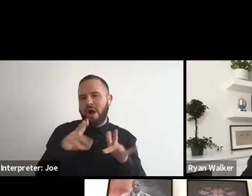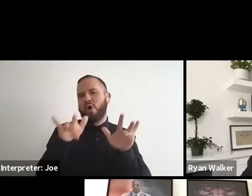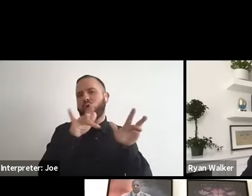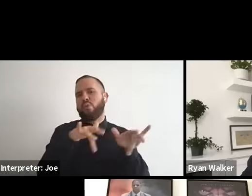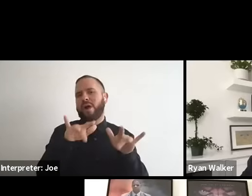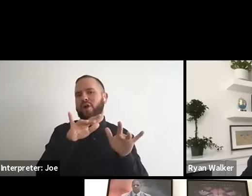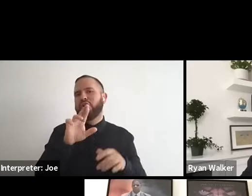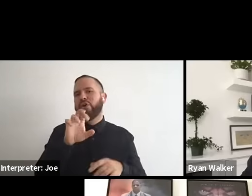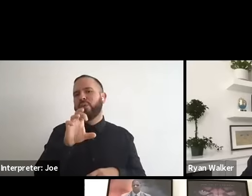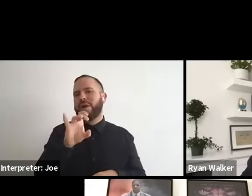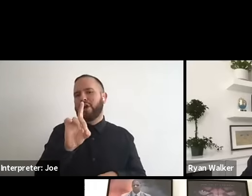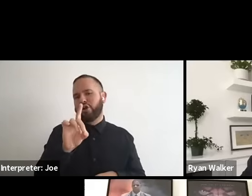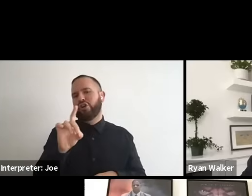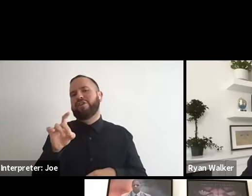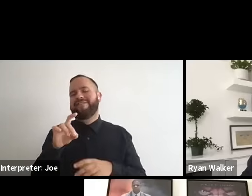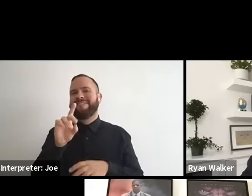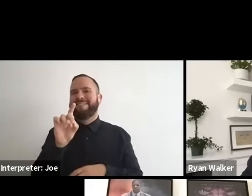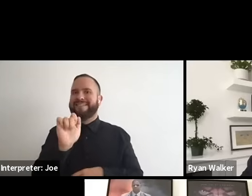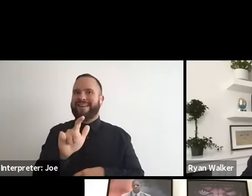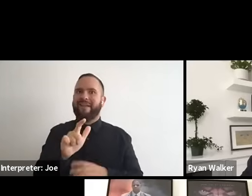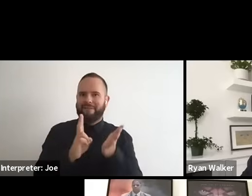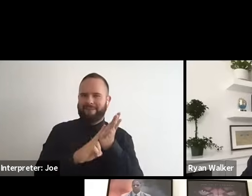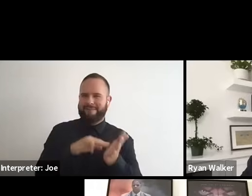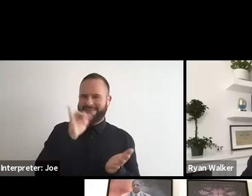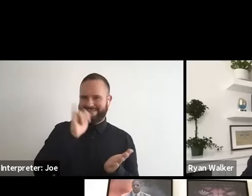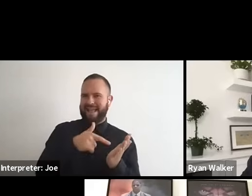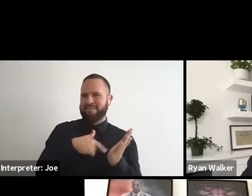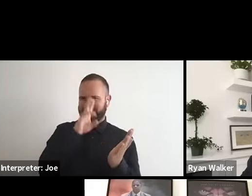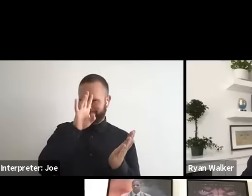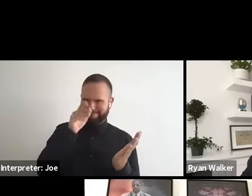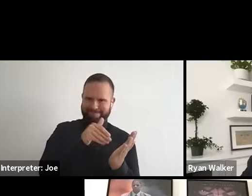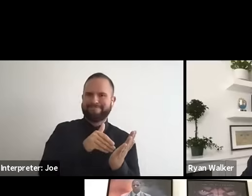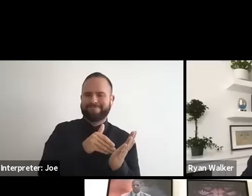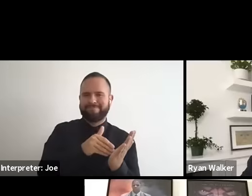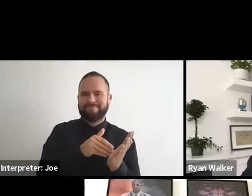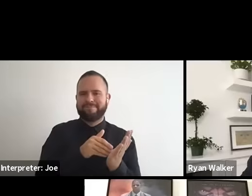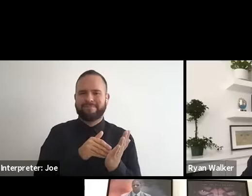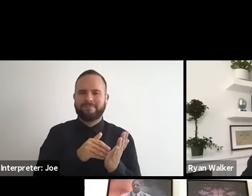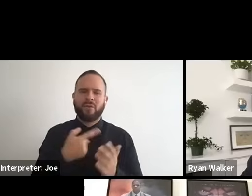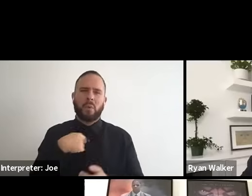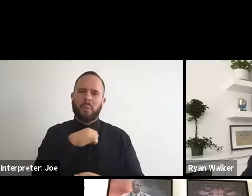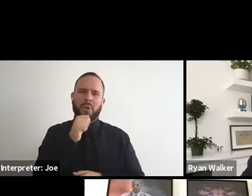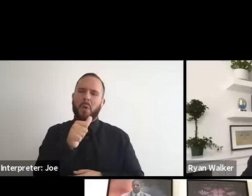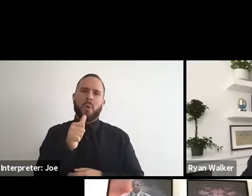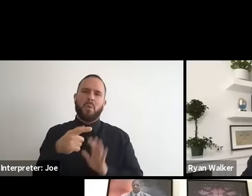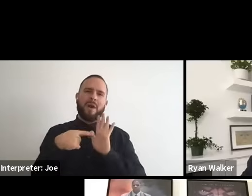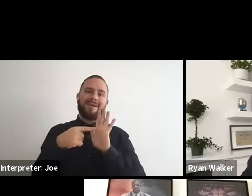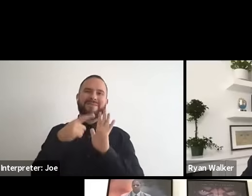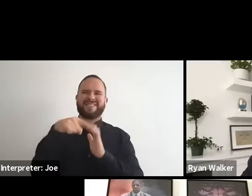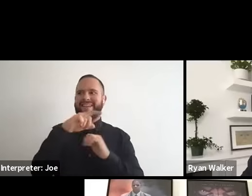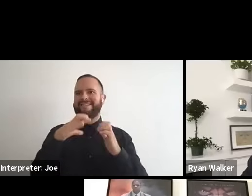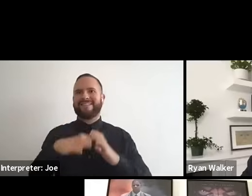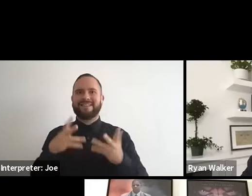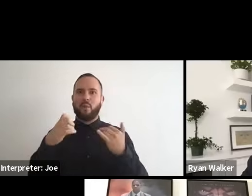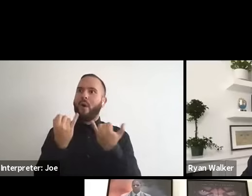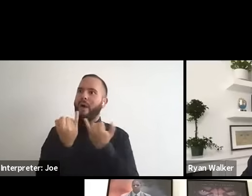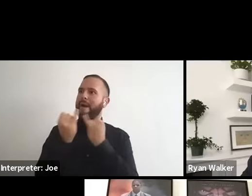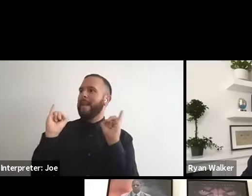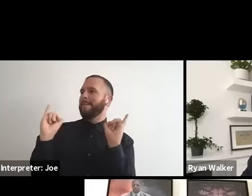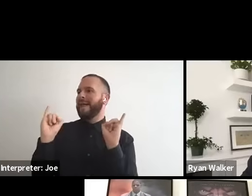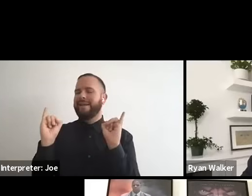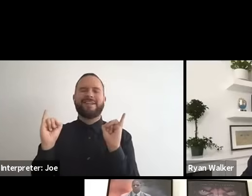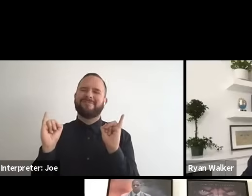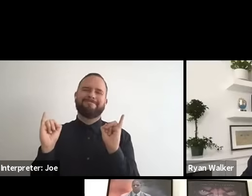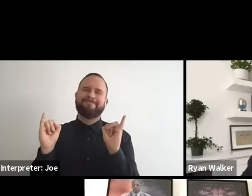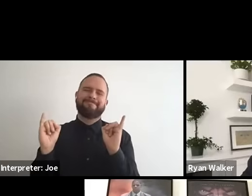to put up their music independently, we very rarely represent those clients. We do have a few independent